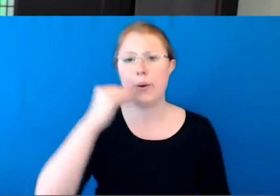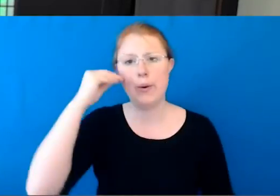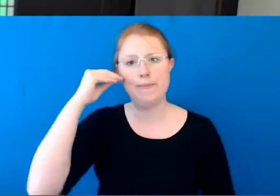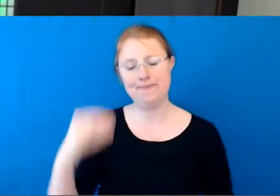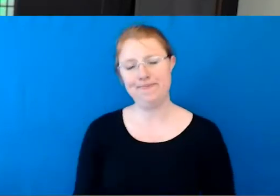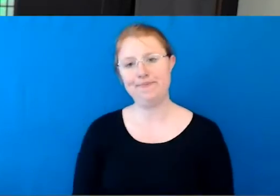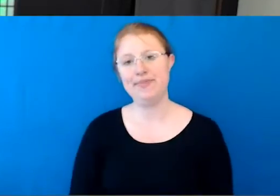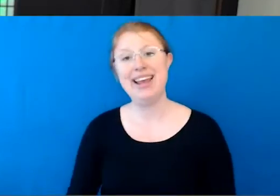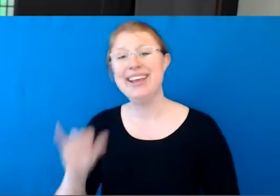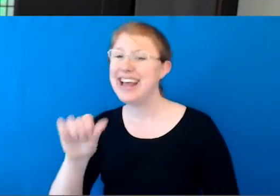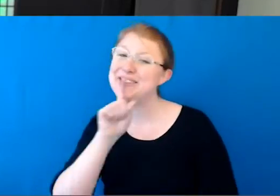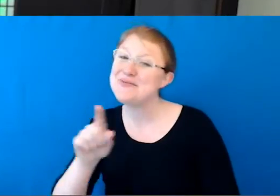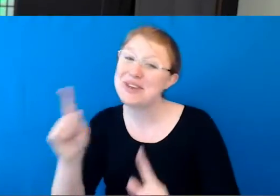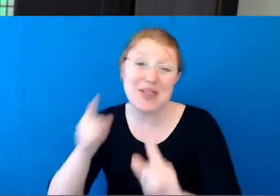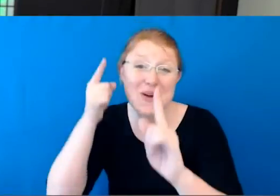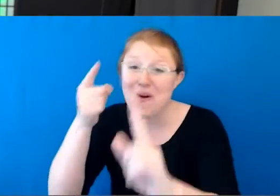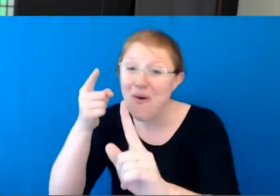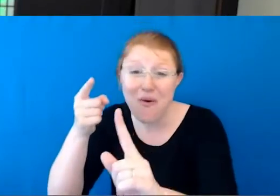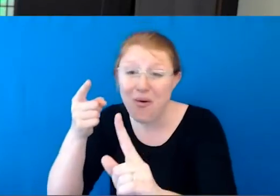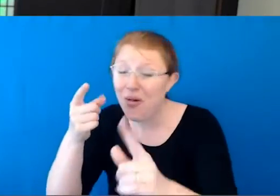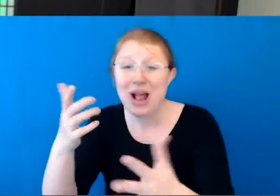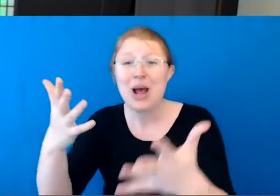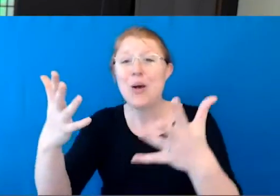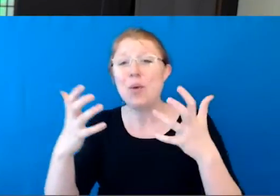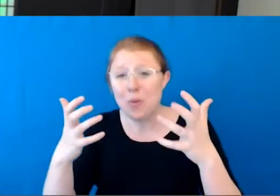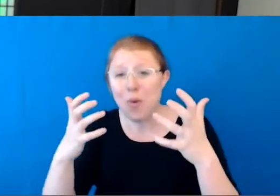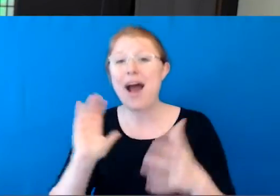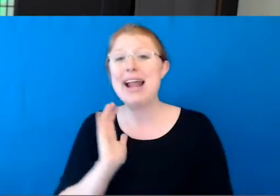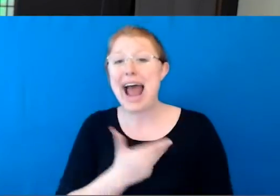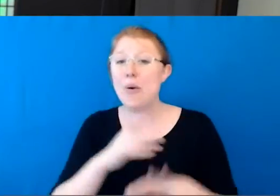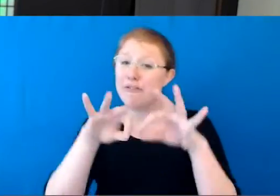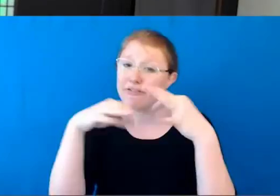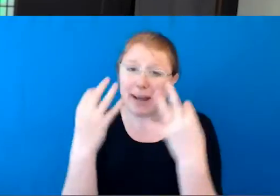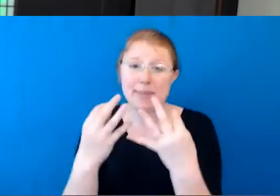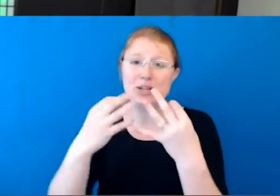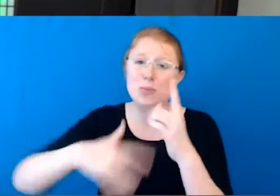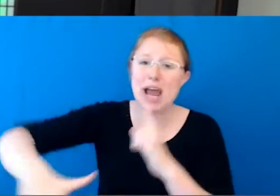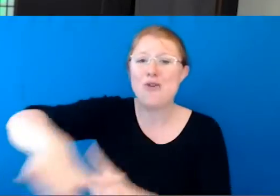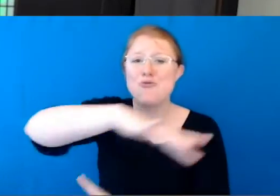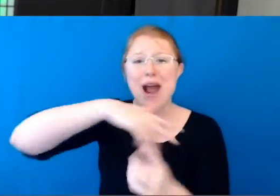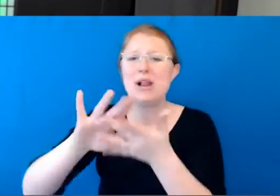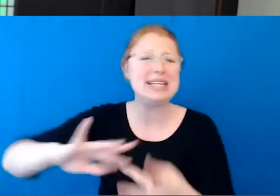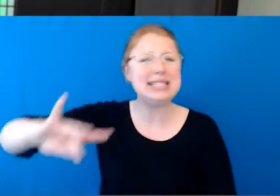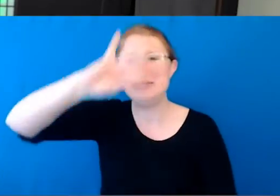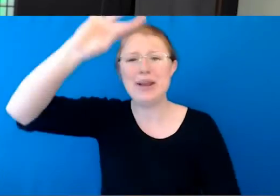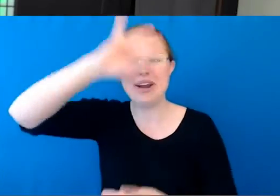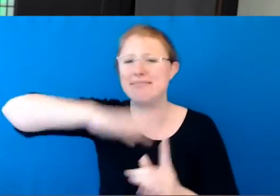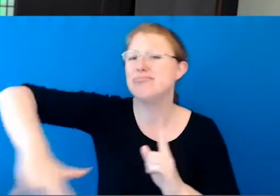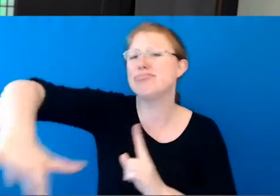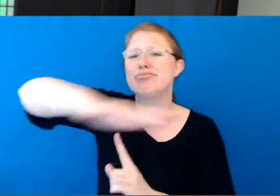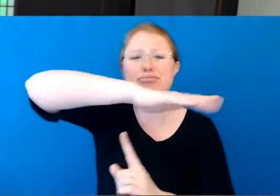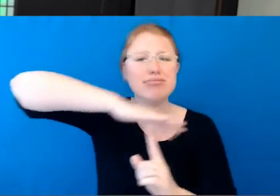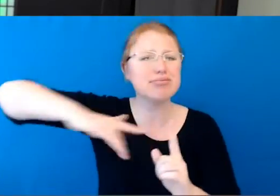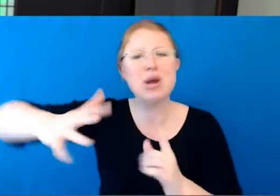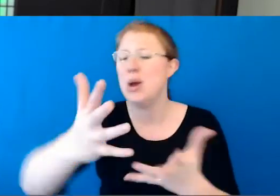for our families to be in an environment where God can move, setting an environment